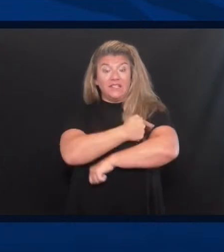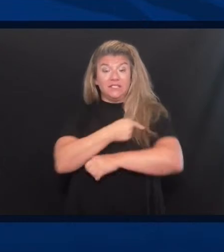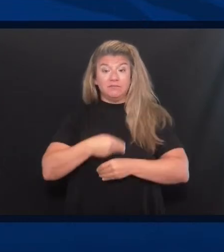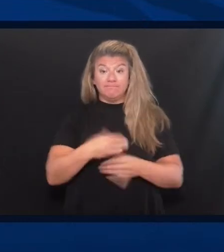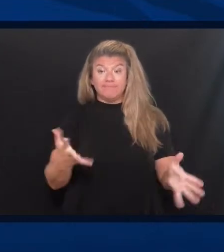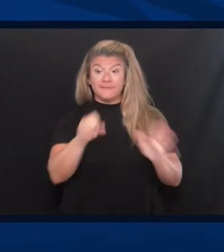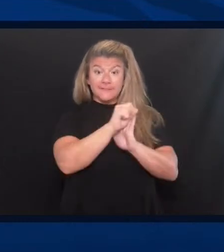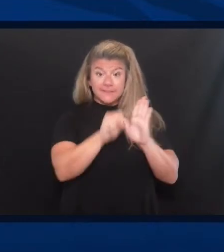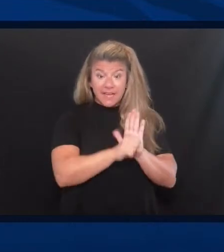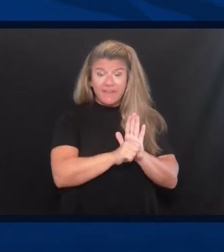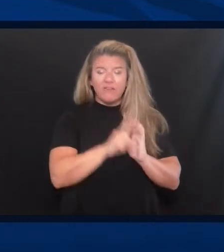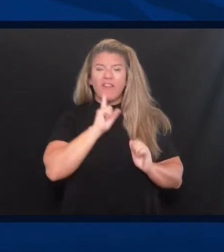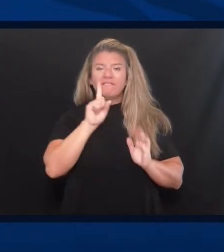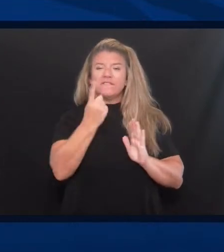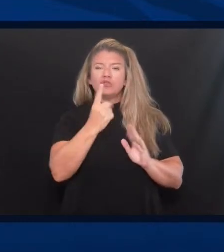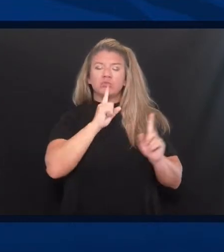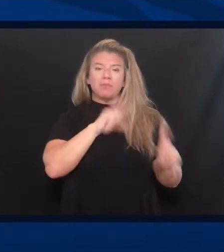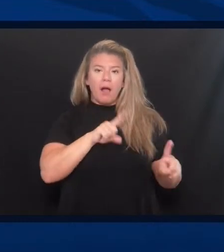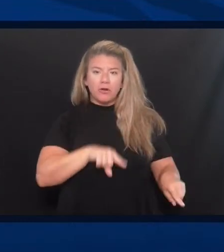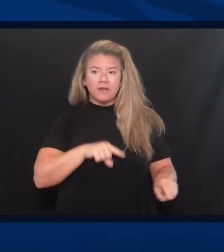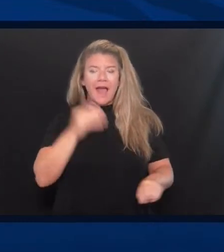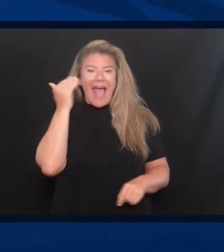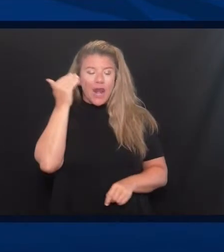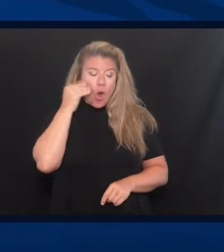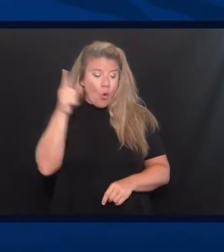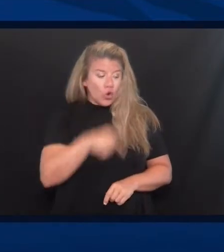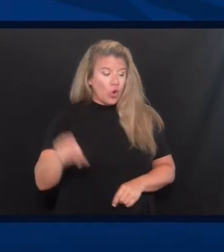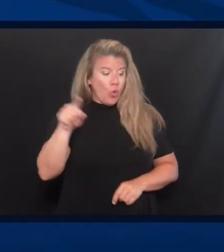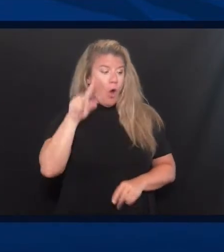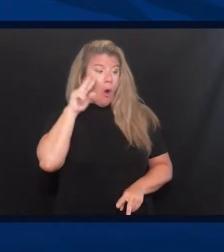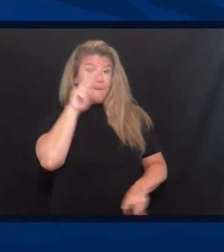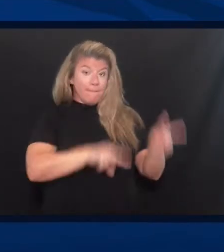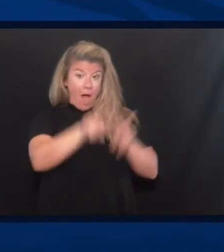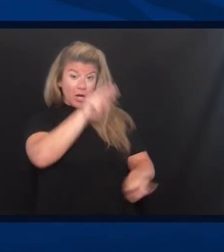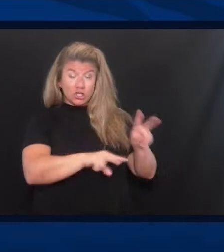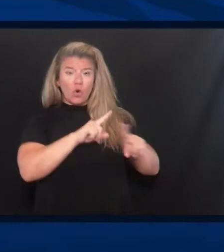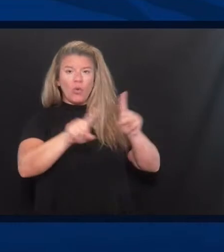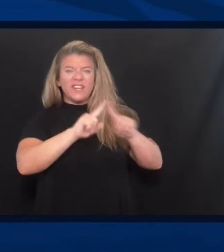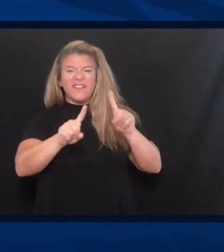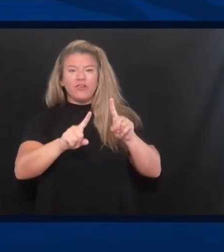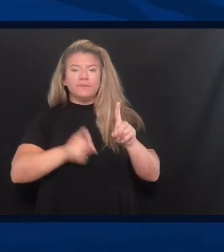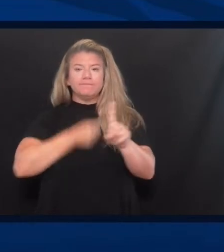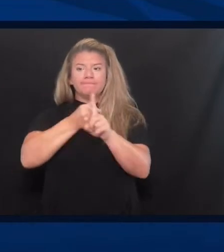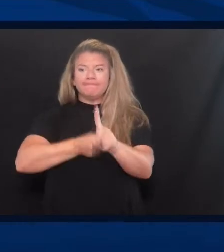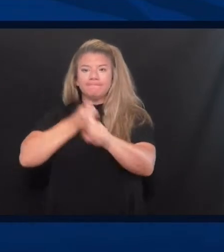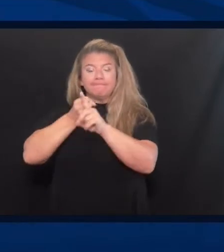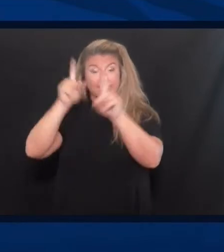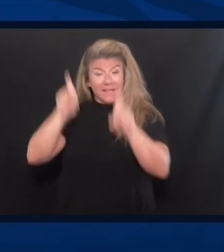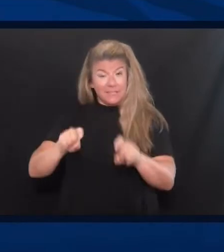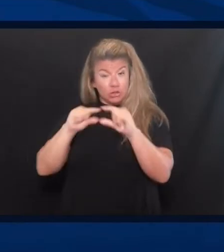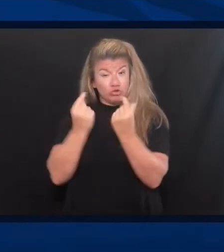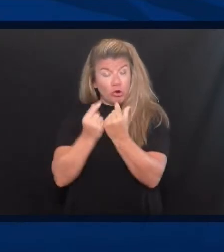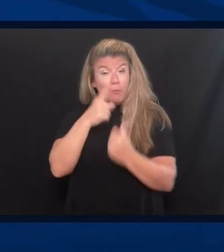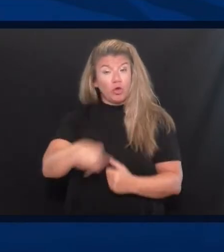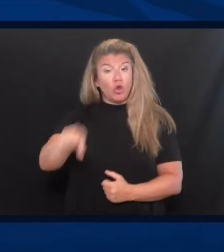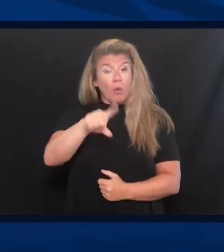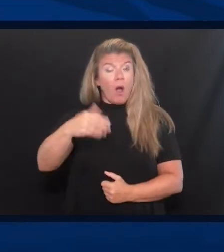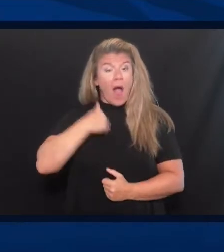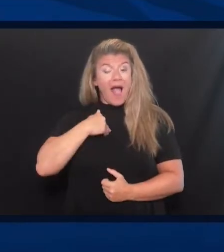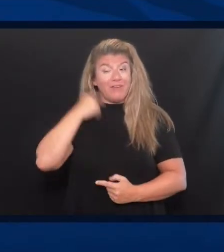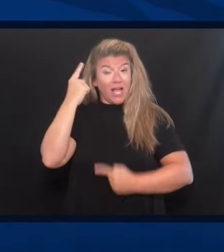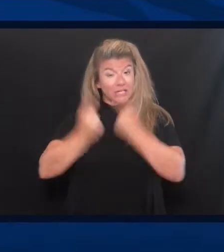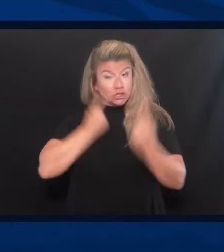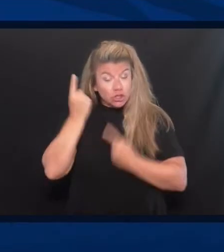first responders. And although you guys are monitoring the situation with breakthrough cases and test groups, is there a concern that now that the